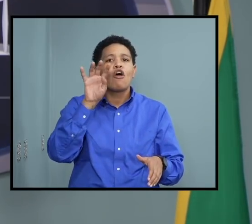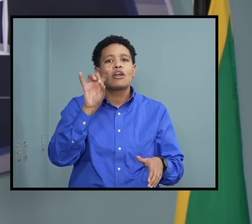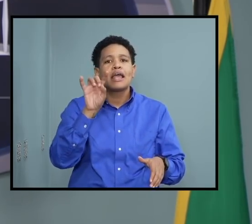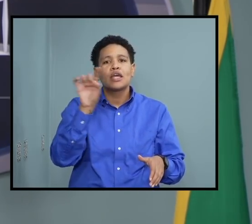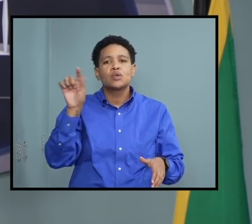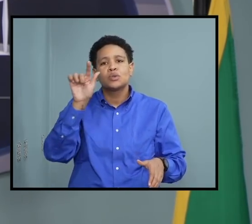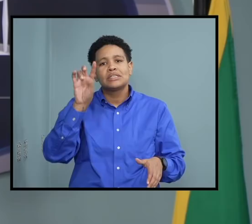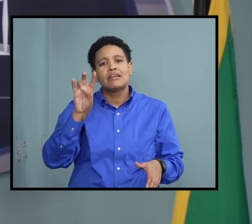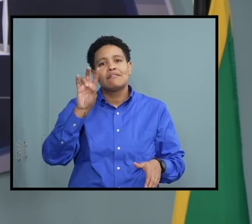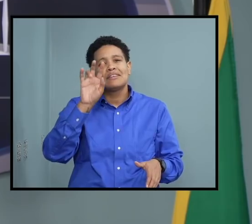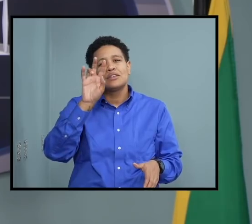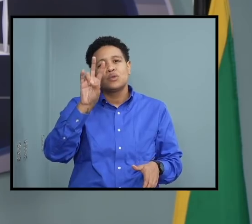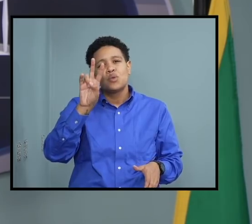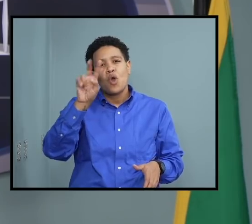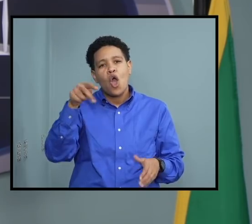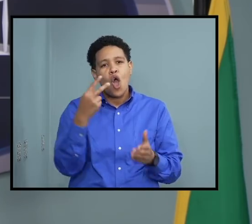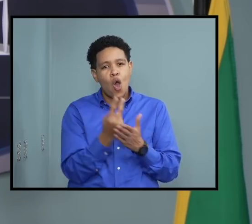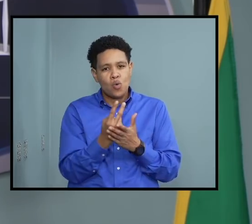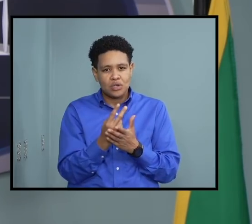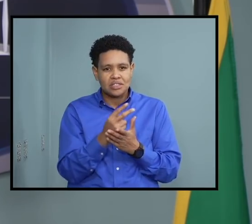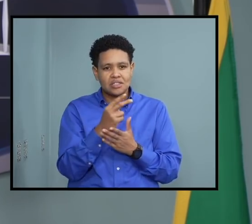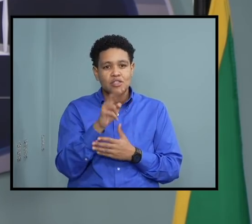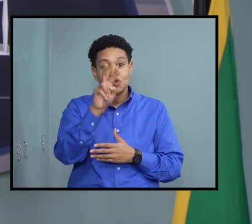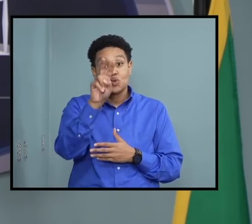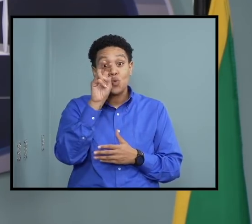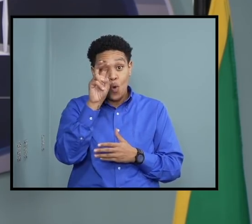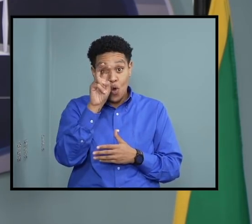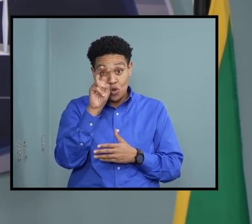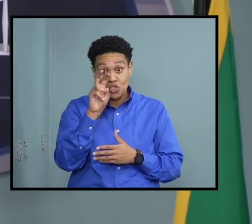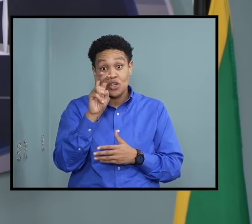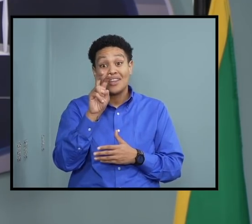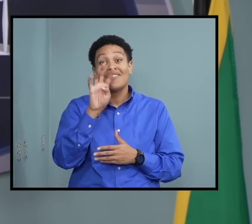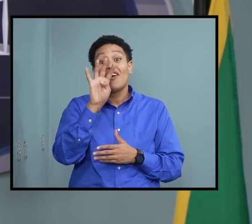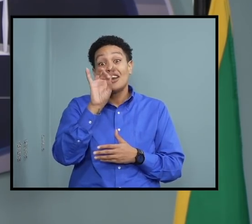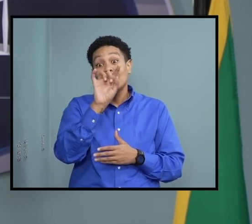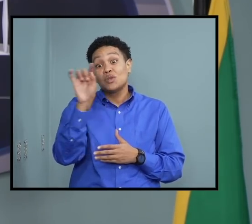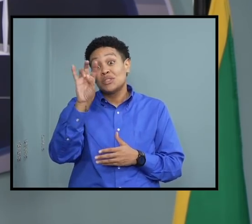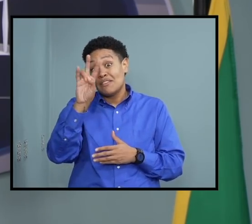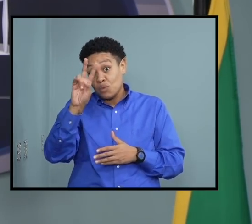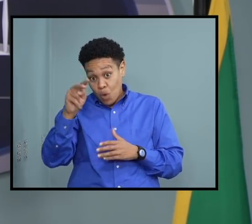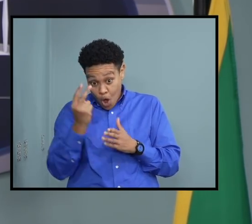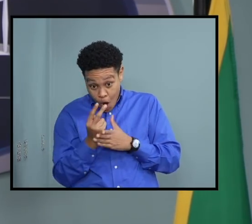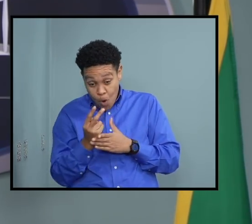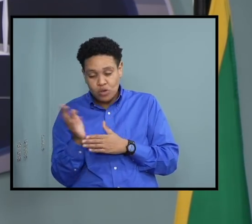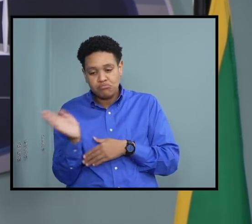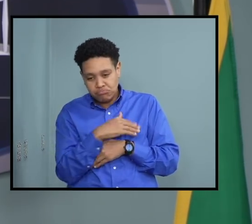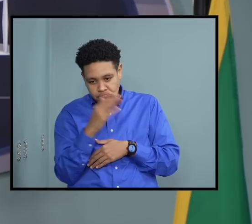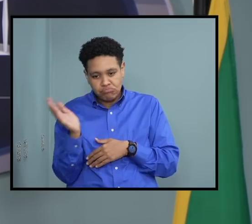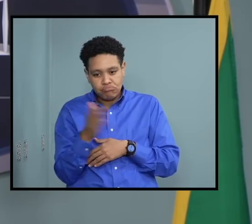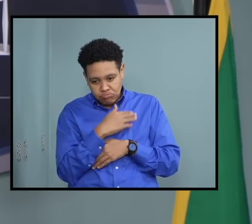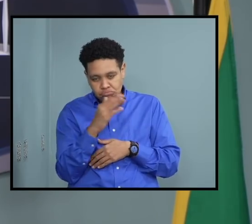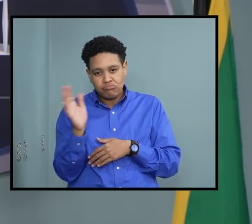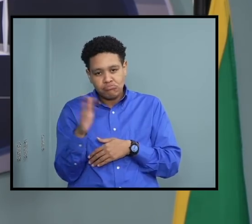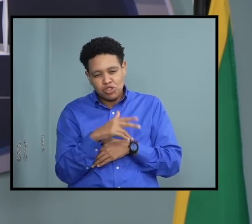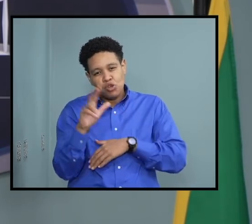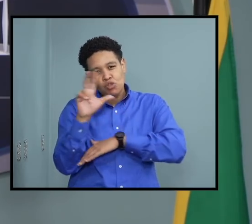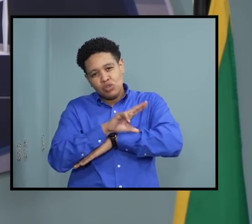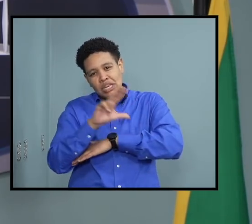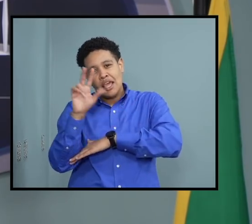72 hours, and after testing will be taken to the Grand Bahia